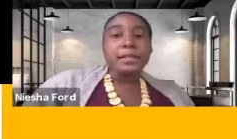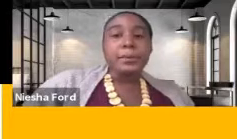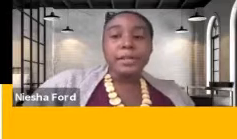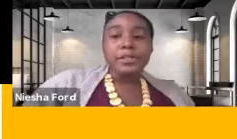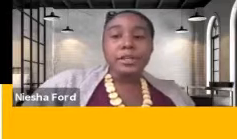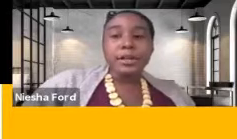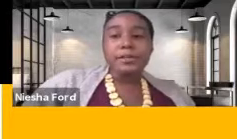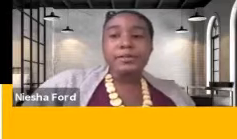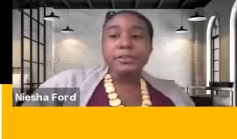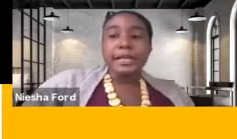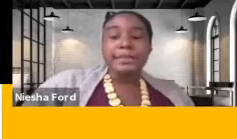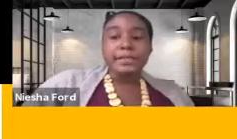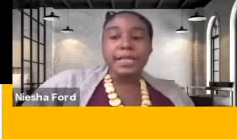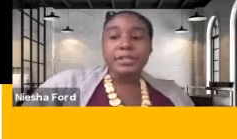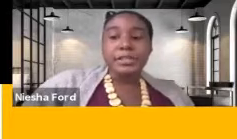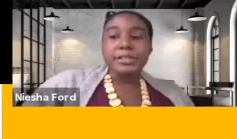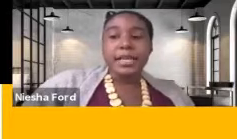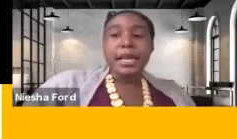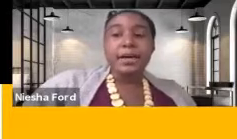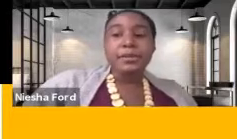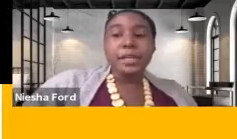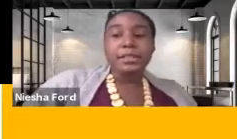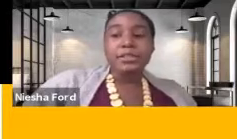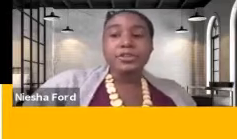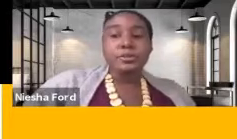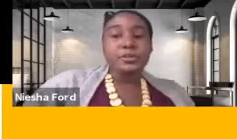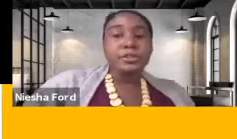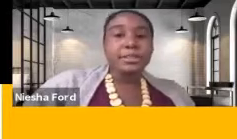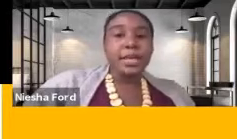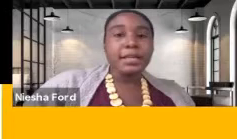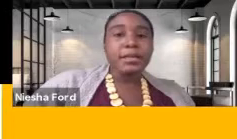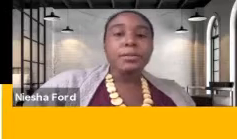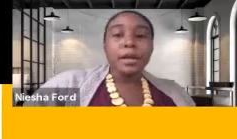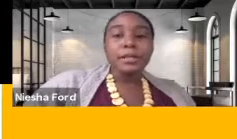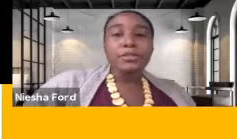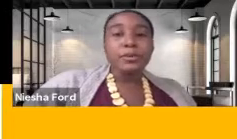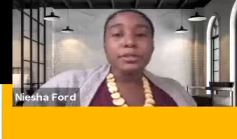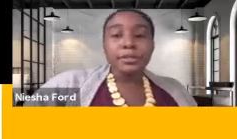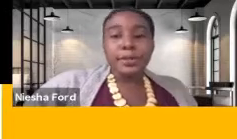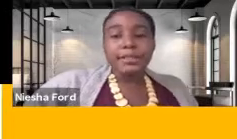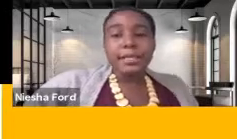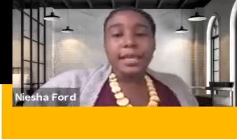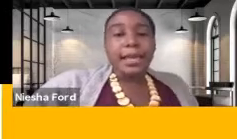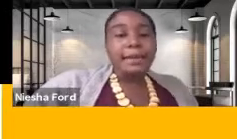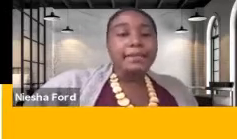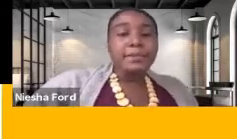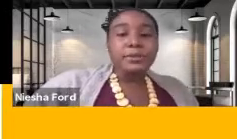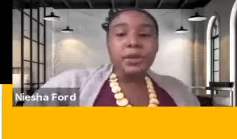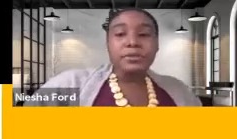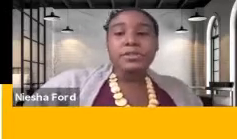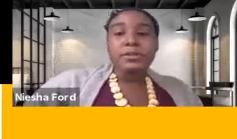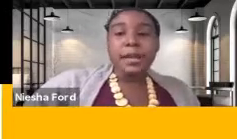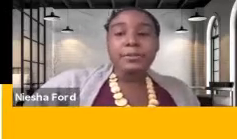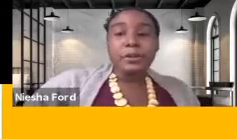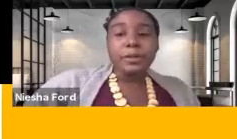a clear picture of the user's expectations and how they're likely to use your design, product, or service. And then it's supposed to